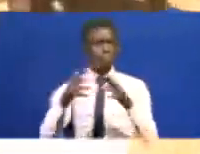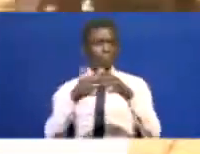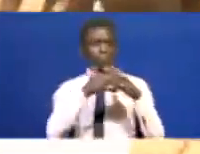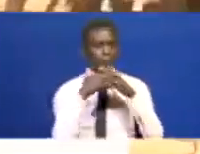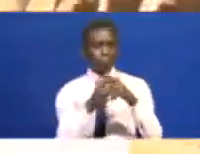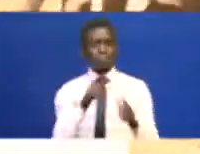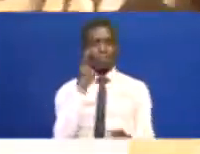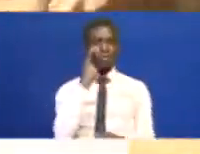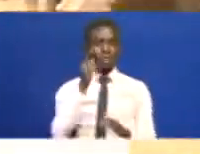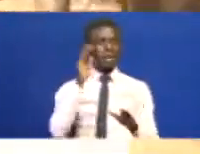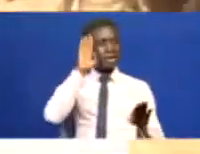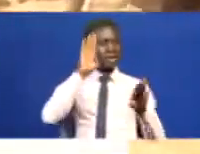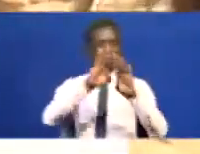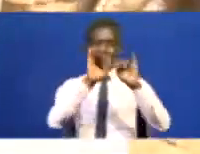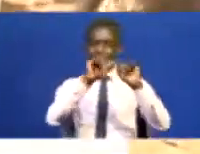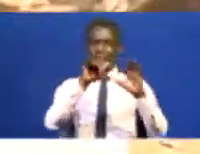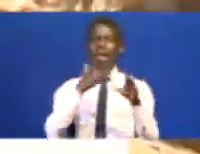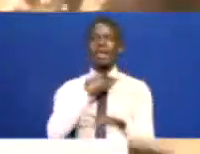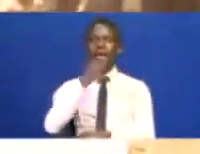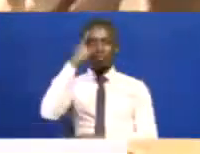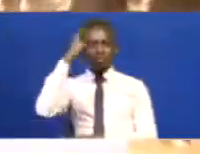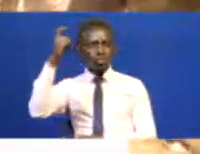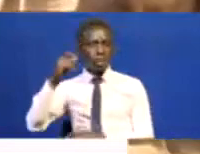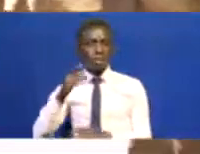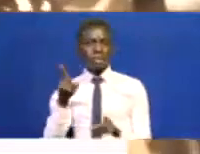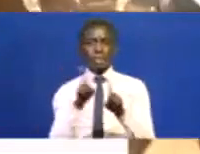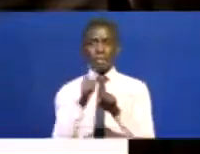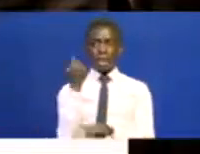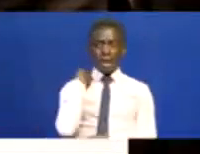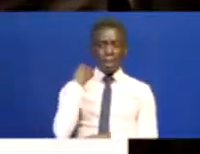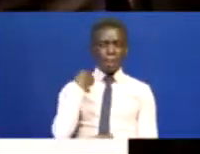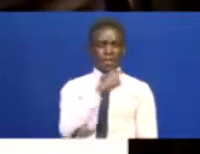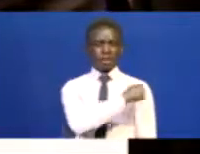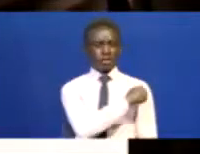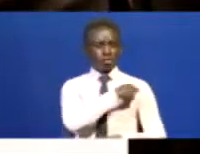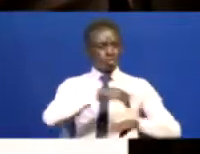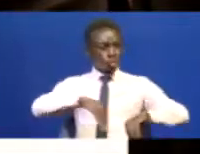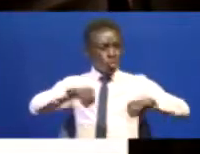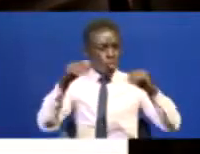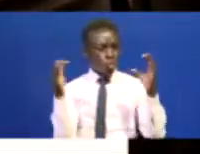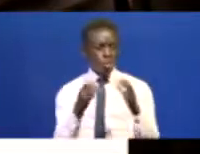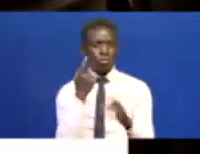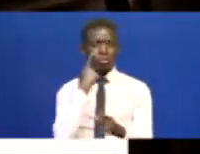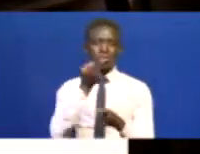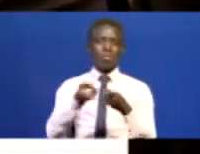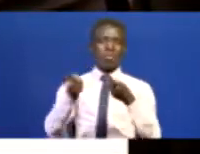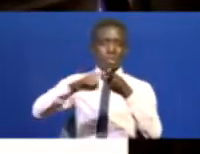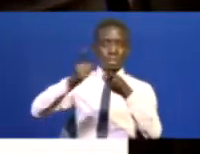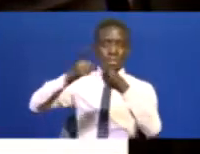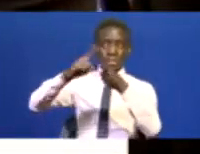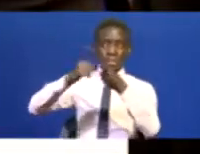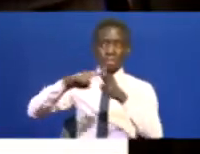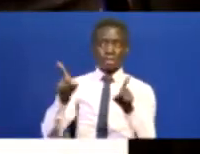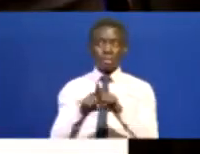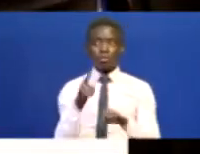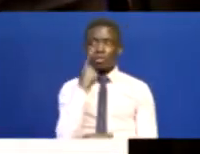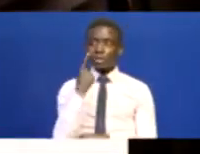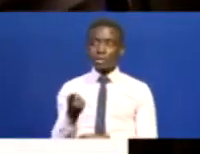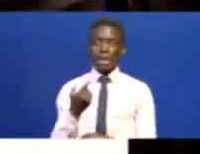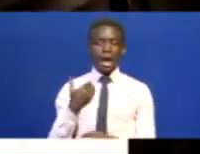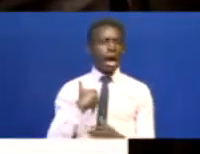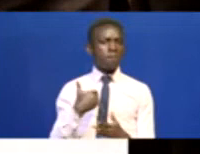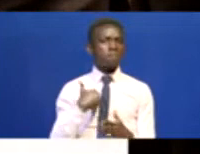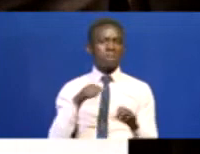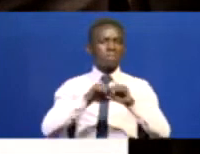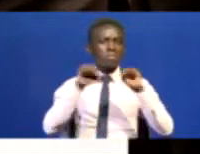pipe dream if the number of veterinarians is not increased. A little, you know, not systematic employment the way you do for military